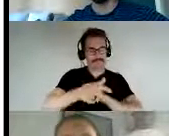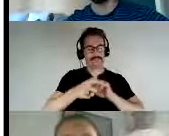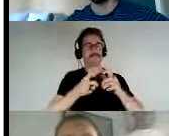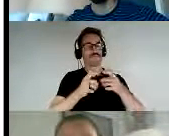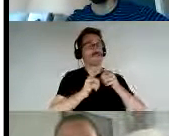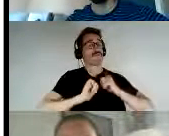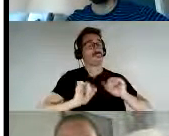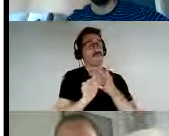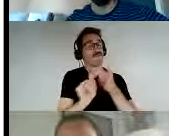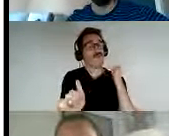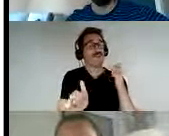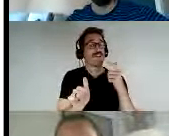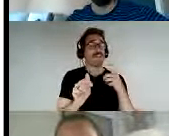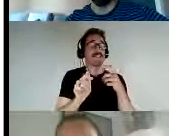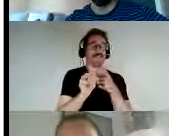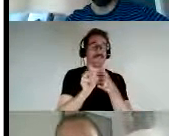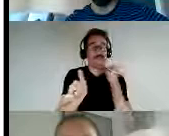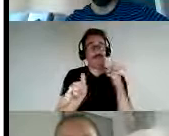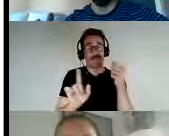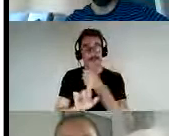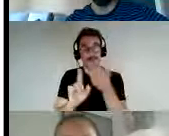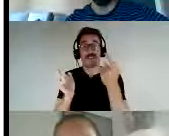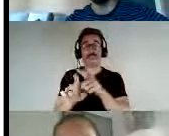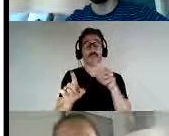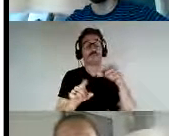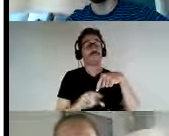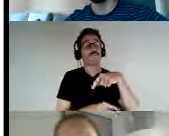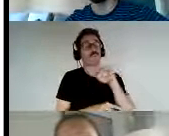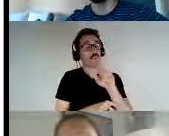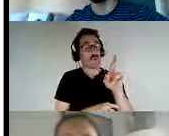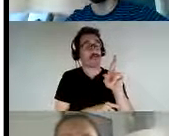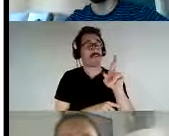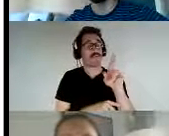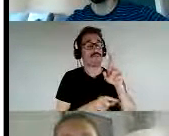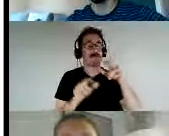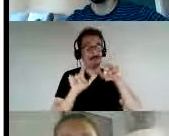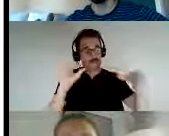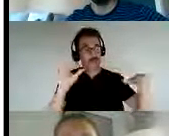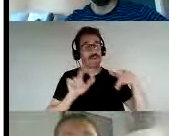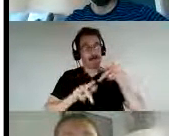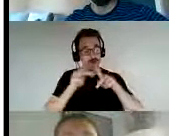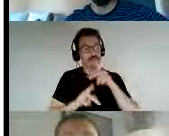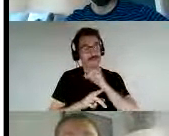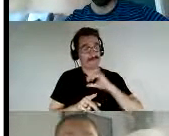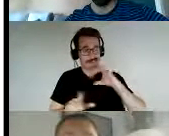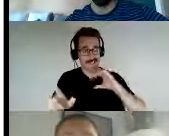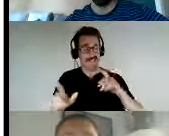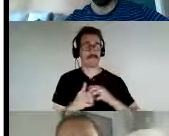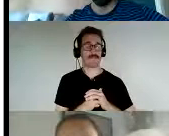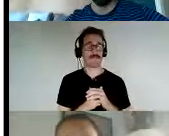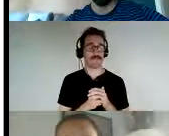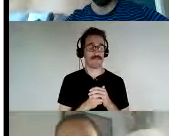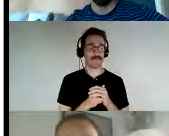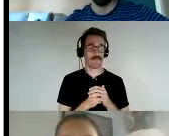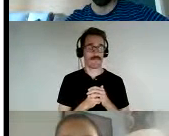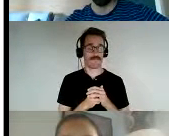in the queer trans scene. So we're doing a lot of work together. Like next month, we will also be